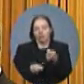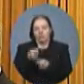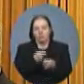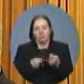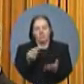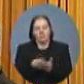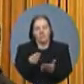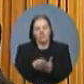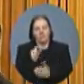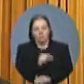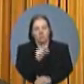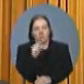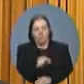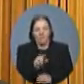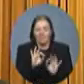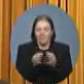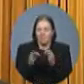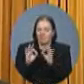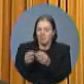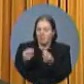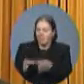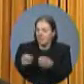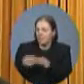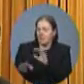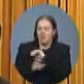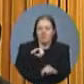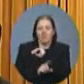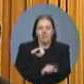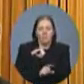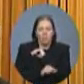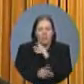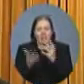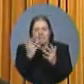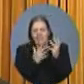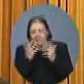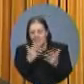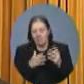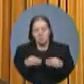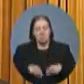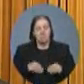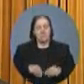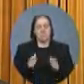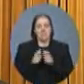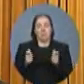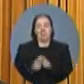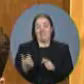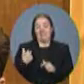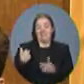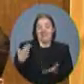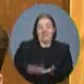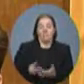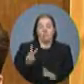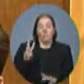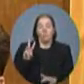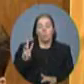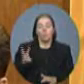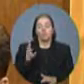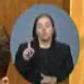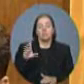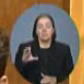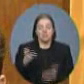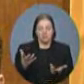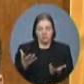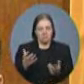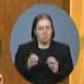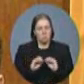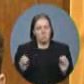about their futures, the Minister of Industry returns from Washington with no results. In a time of crisis, all he brings back